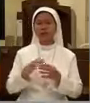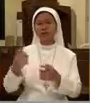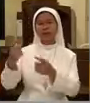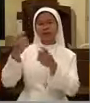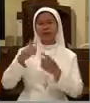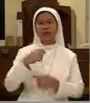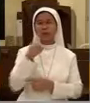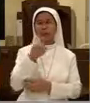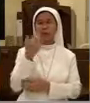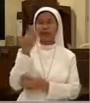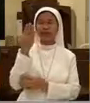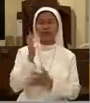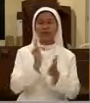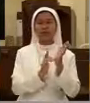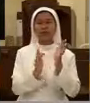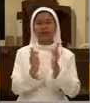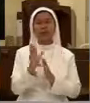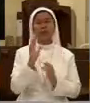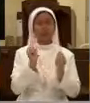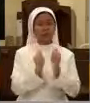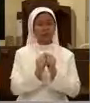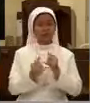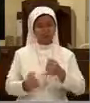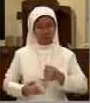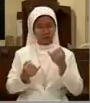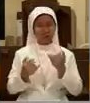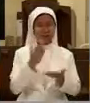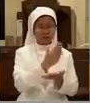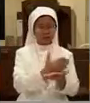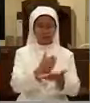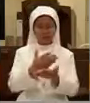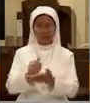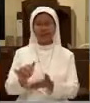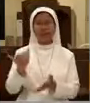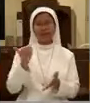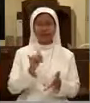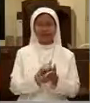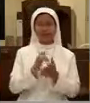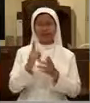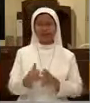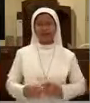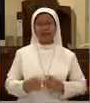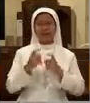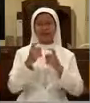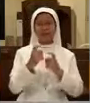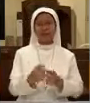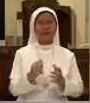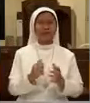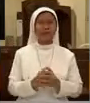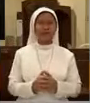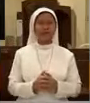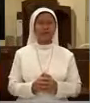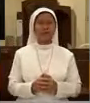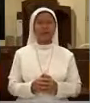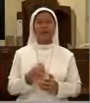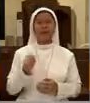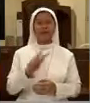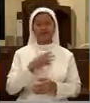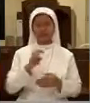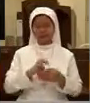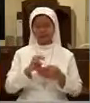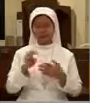Jesus, and with joy share that gift. Let me end here. This